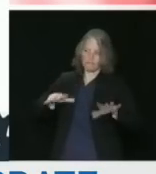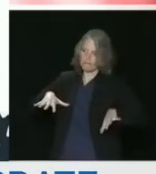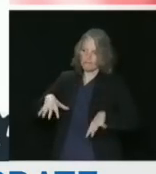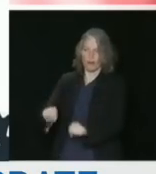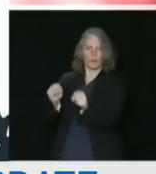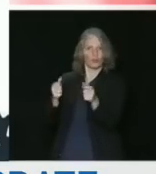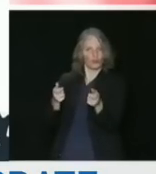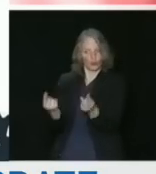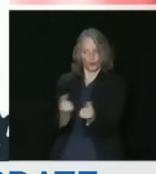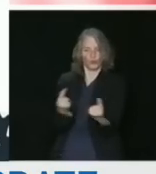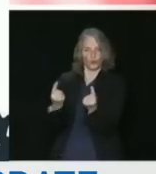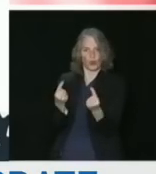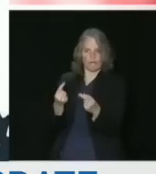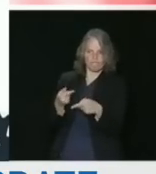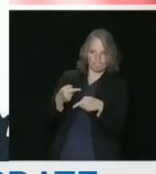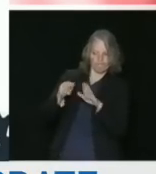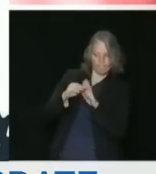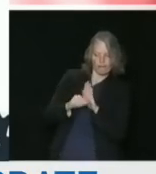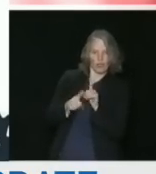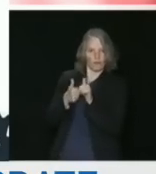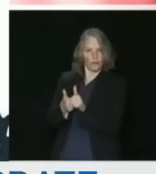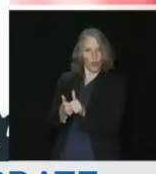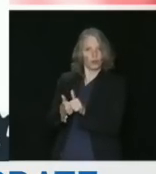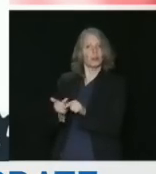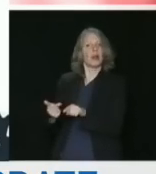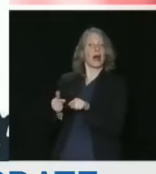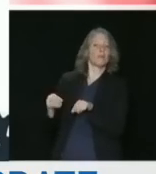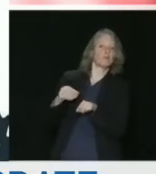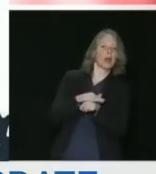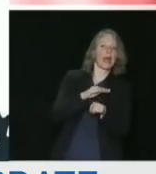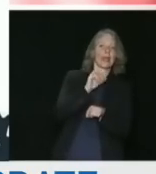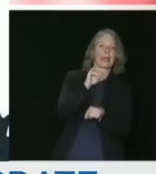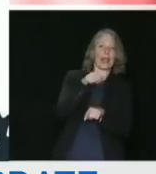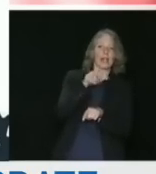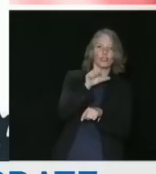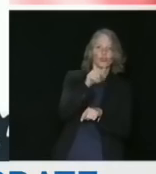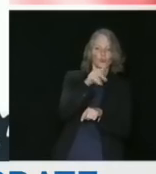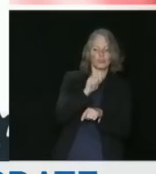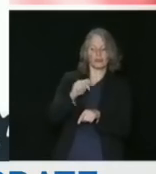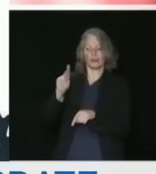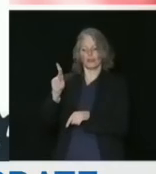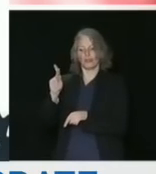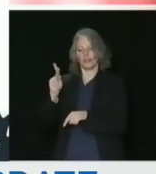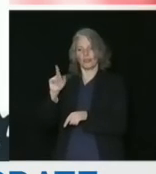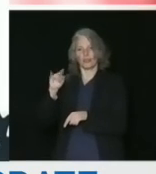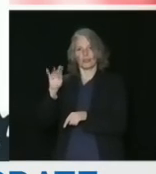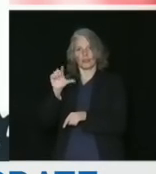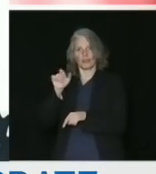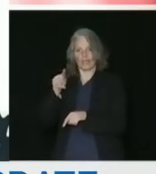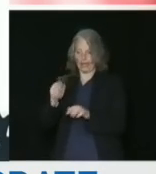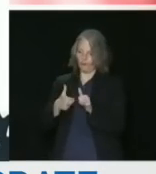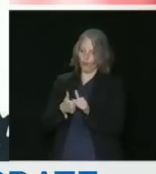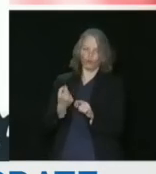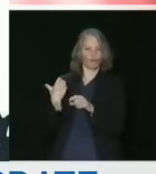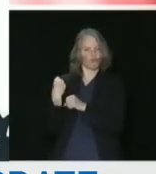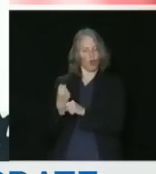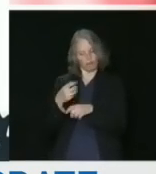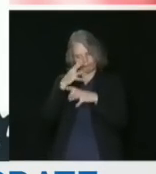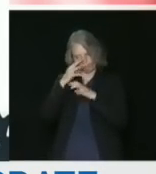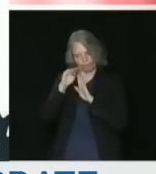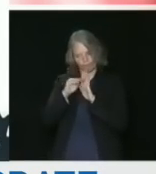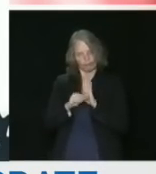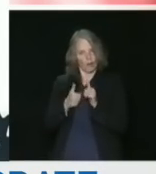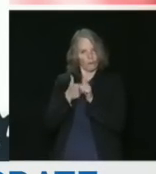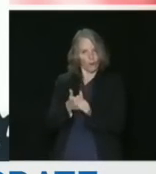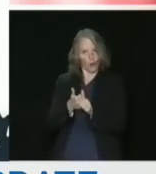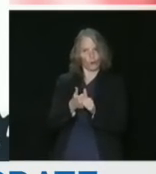community-based restrictions in both Iqaluit and Kingate, where additional cases have since been identified. At